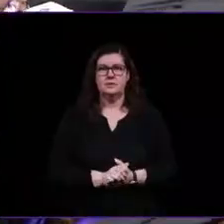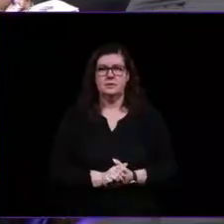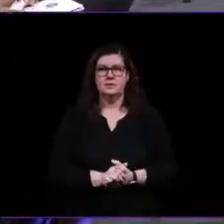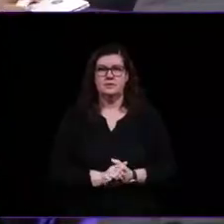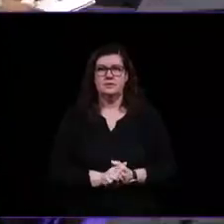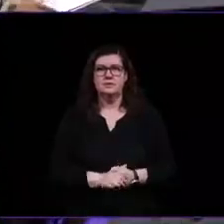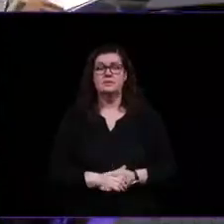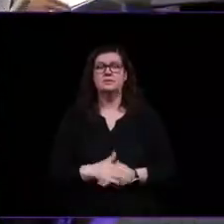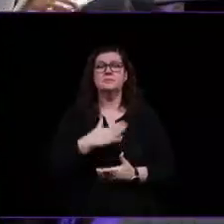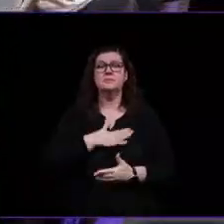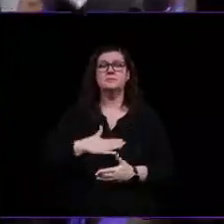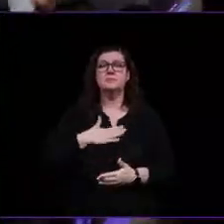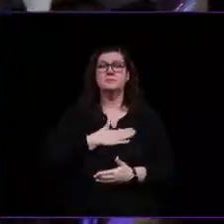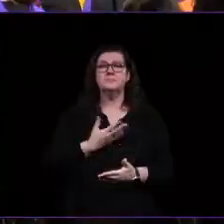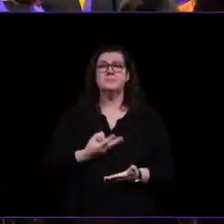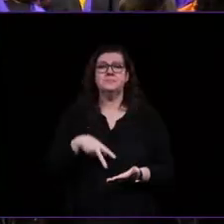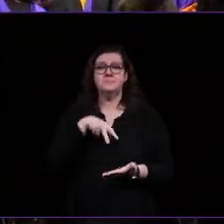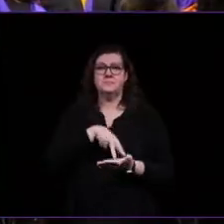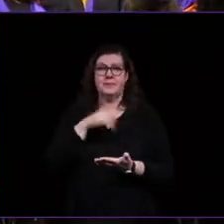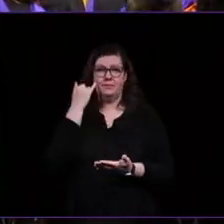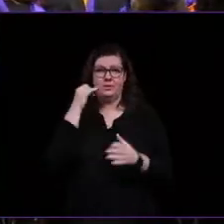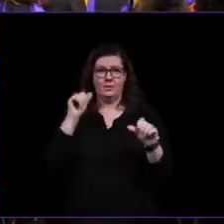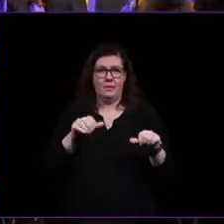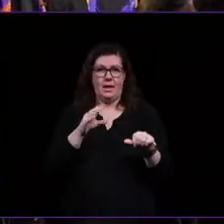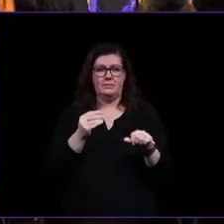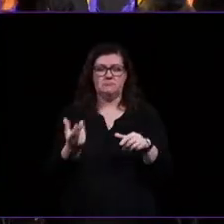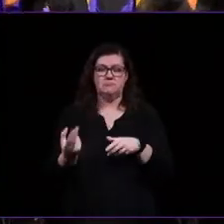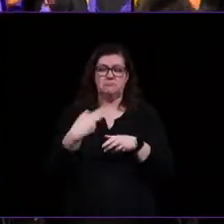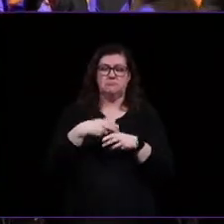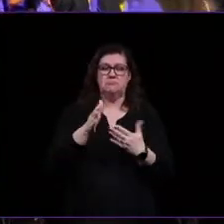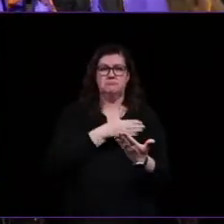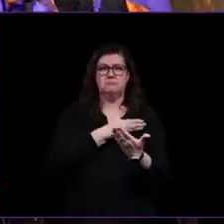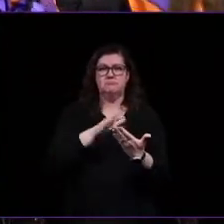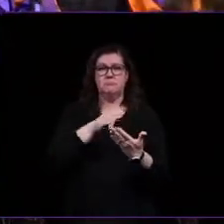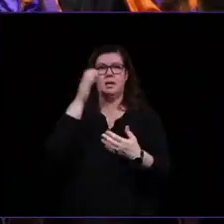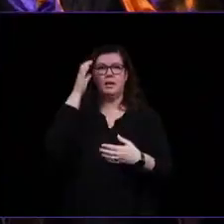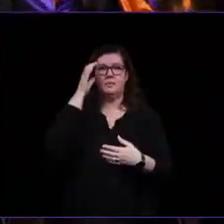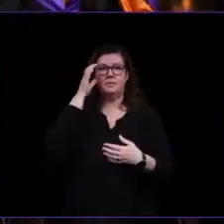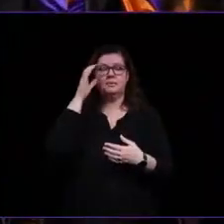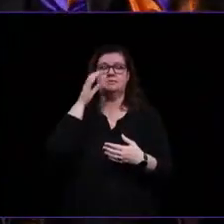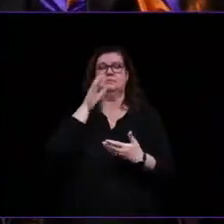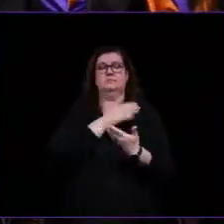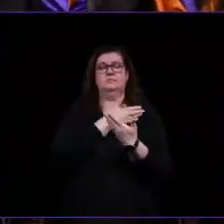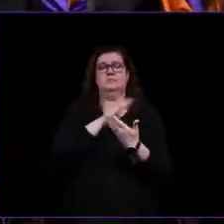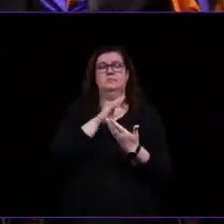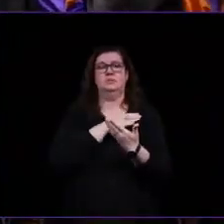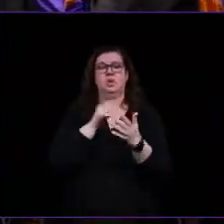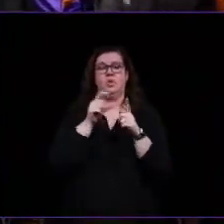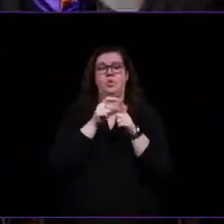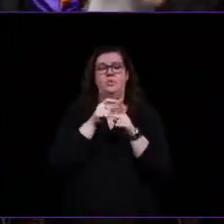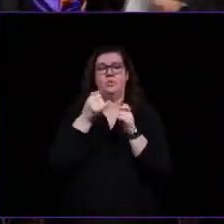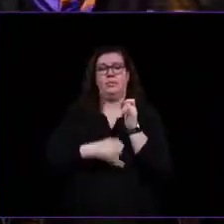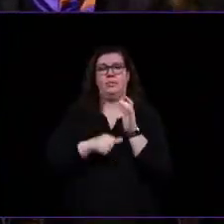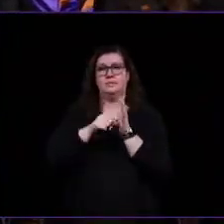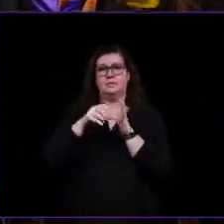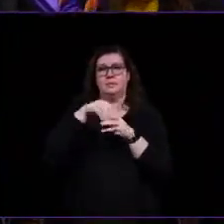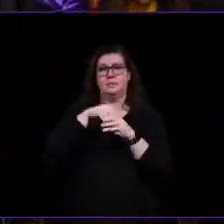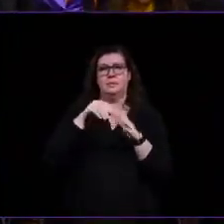Will you please stand, if able, and join in the singing of the Clemson alma mater? The words are printed on the last page of your program.